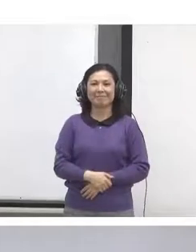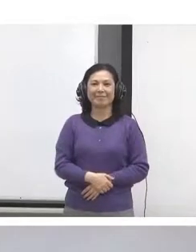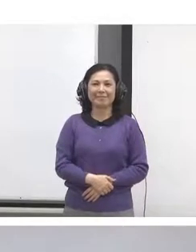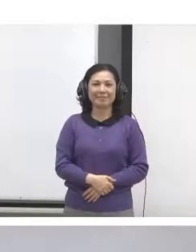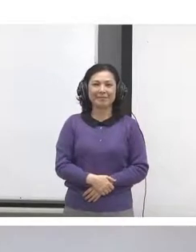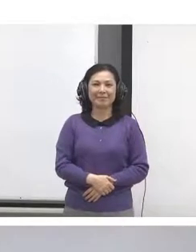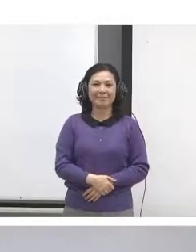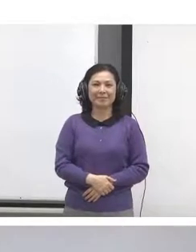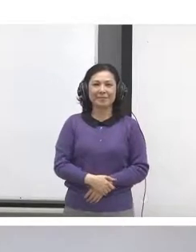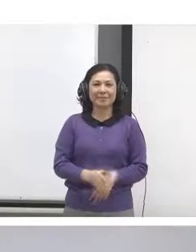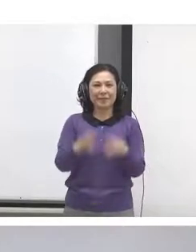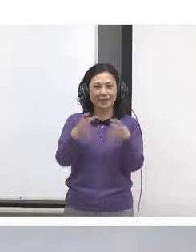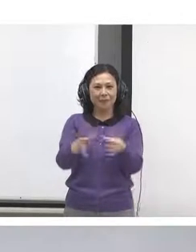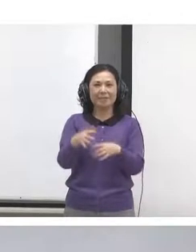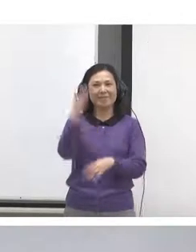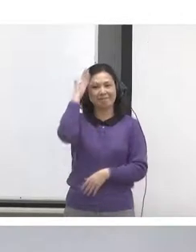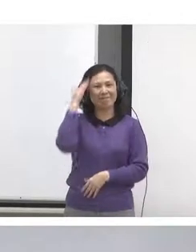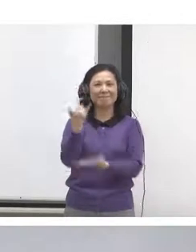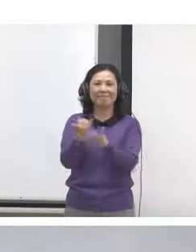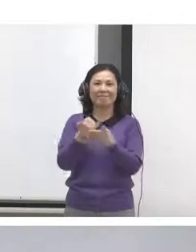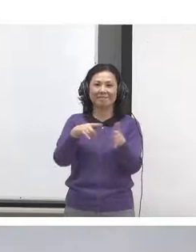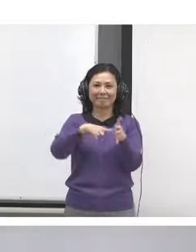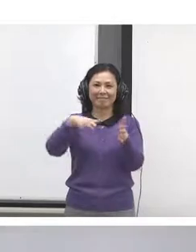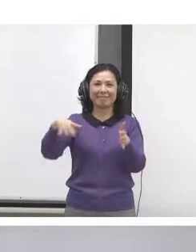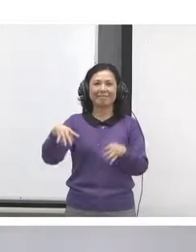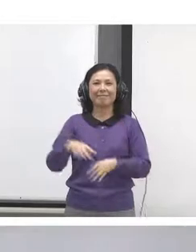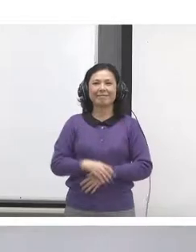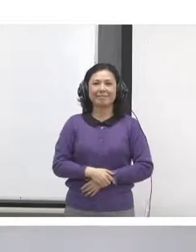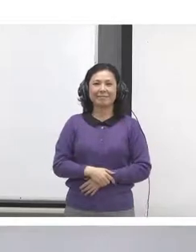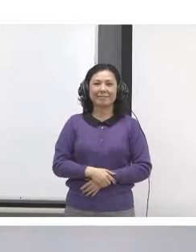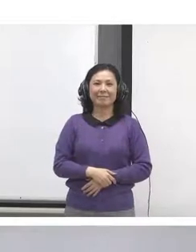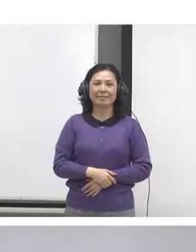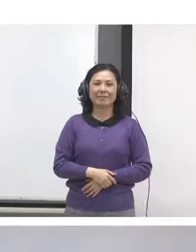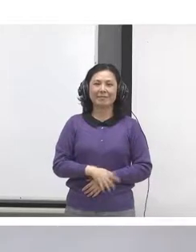It's fun, but I really want to meet them in person. So